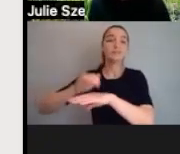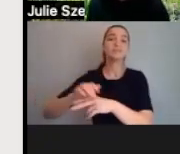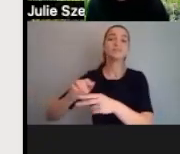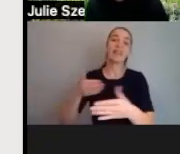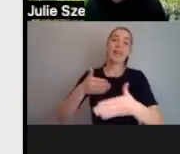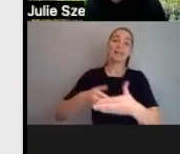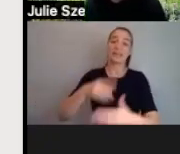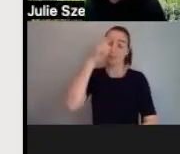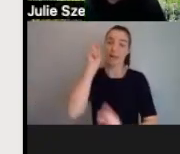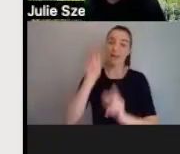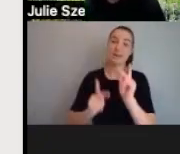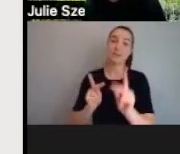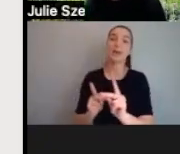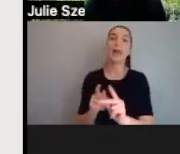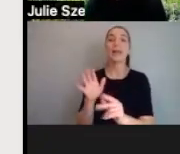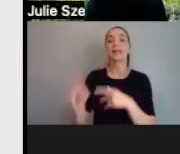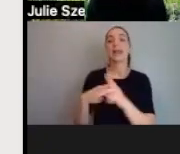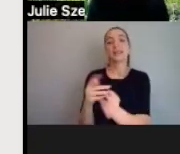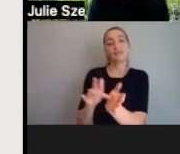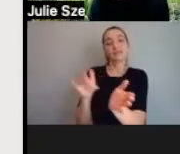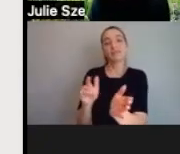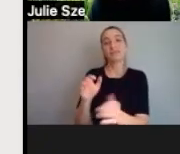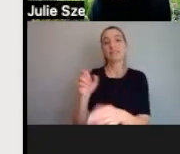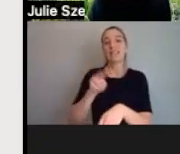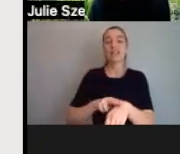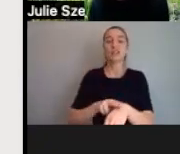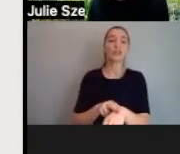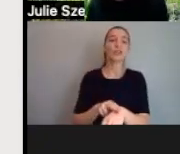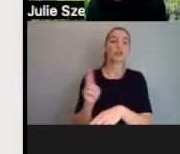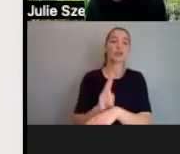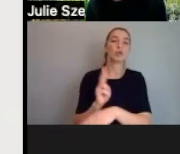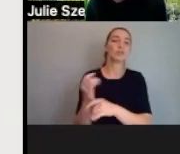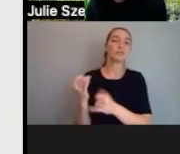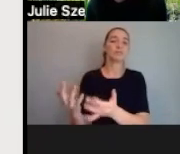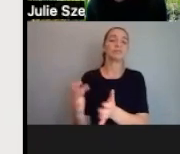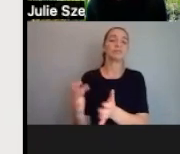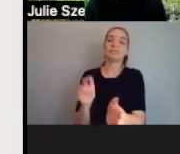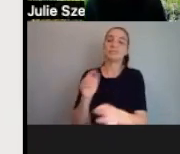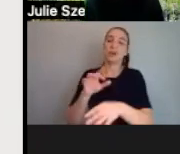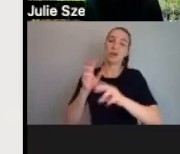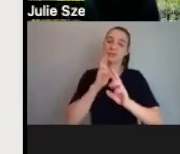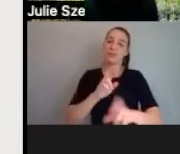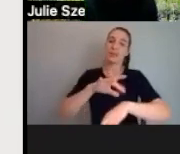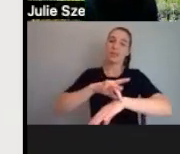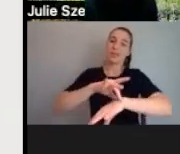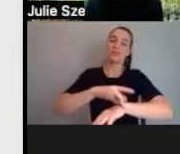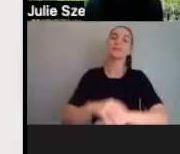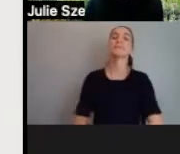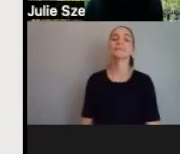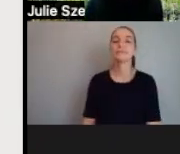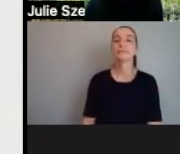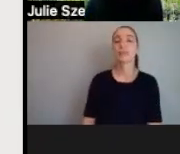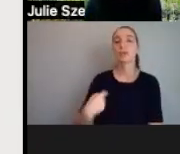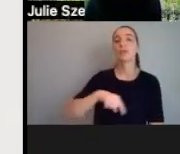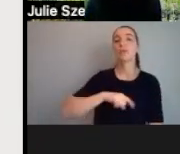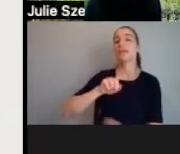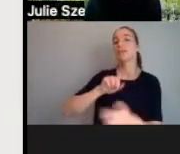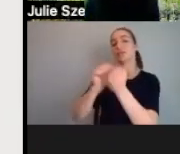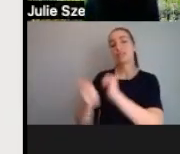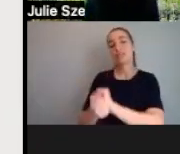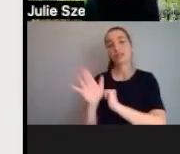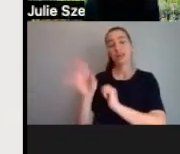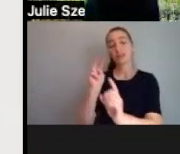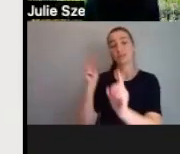continuing abuses of nature. Critical climate justice. Critical rejects hierarchical and global white supremacist visions of carbon,